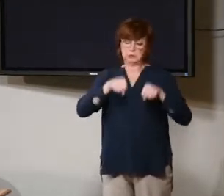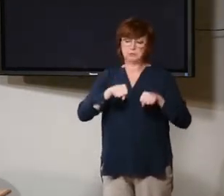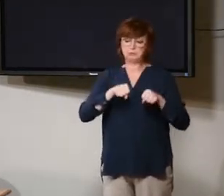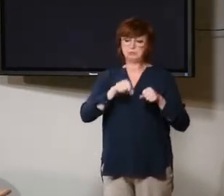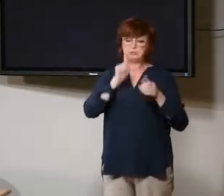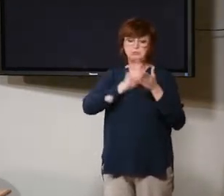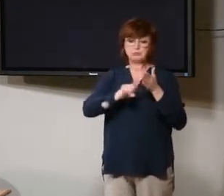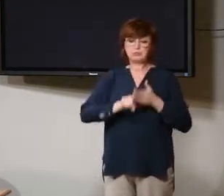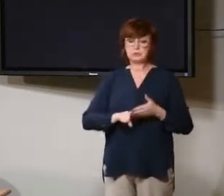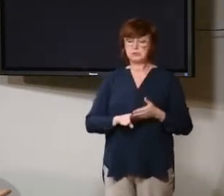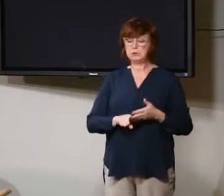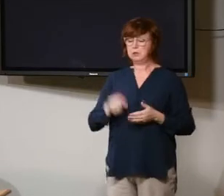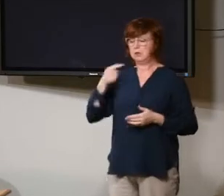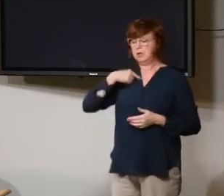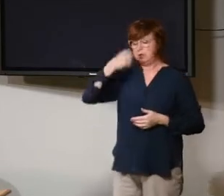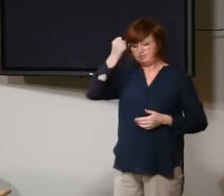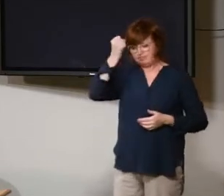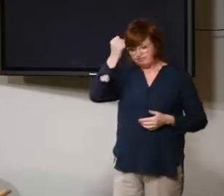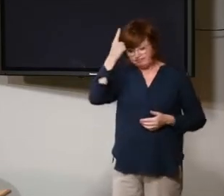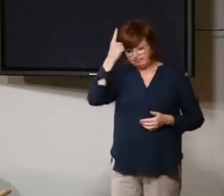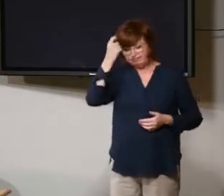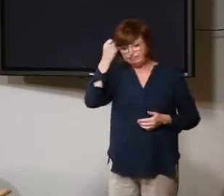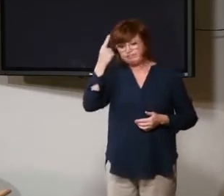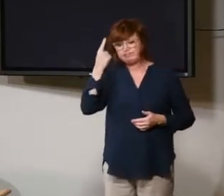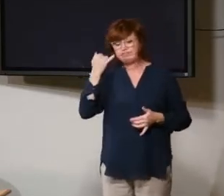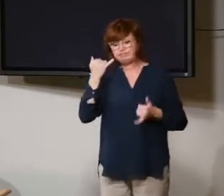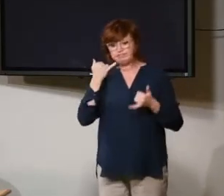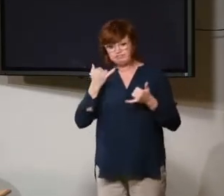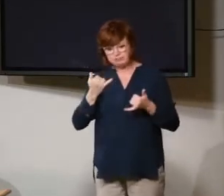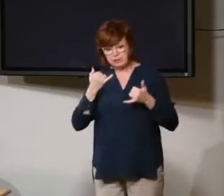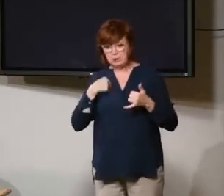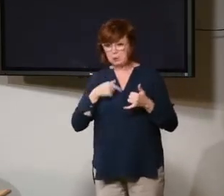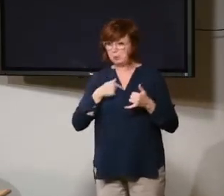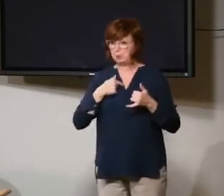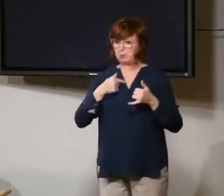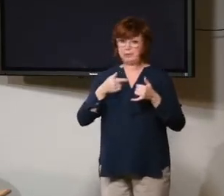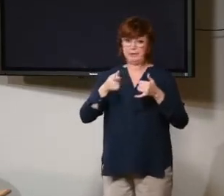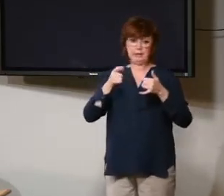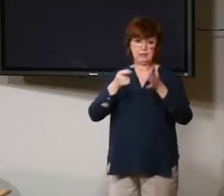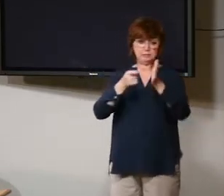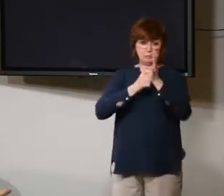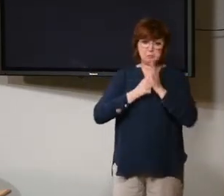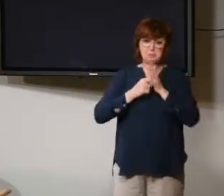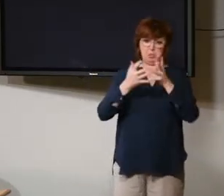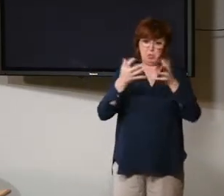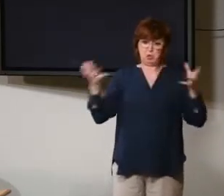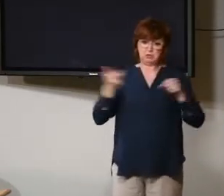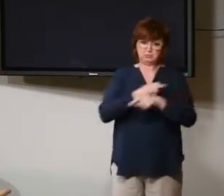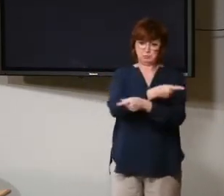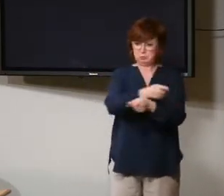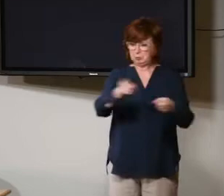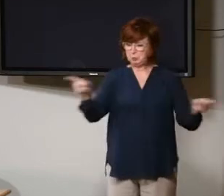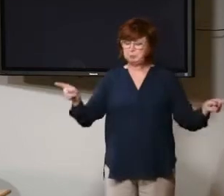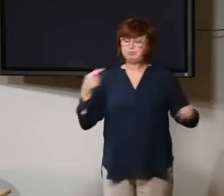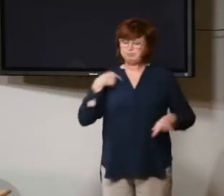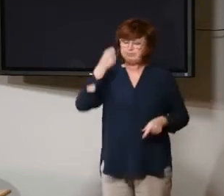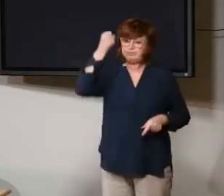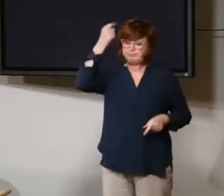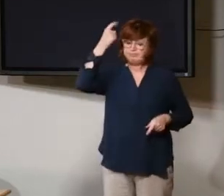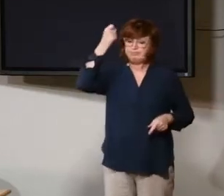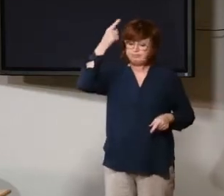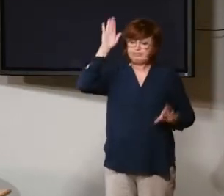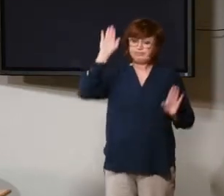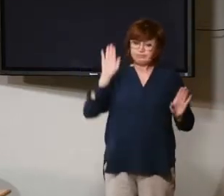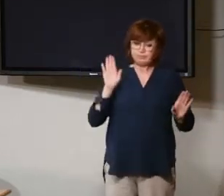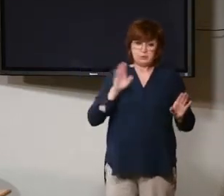a lot of everyone in Saskatchewan. Whether you are working in one of the businesses or services that is staying open, or